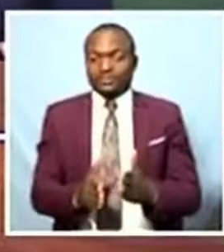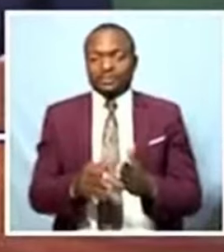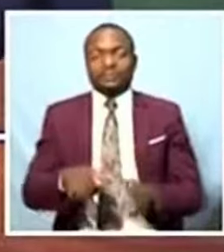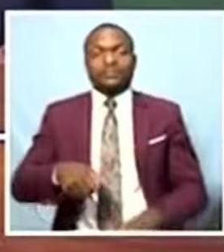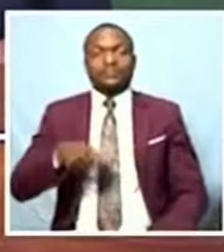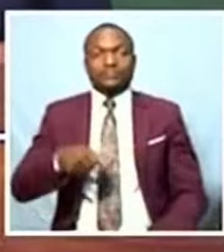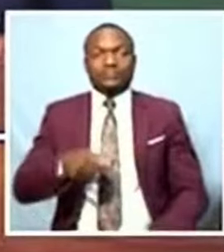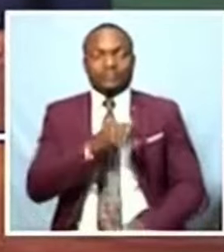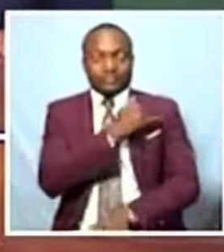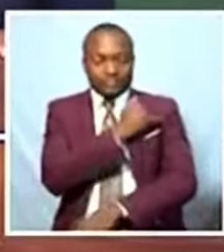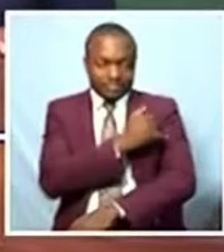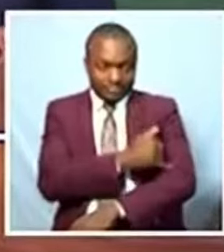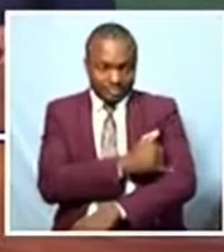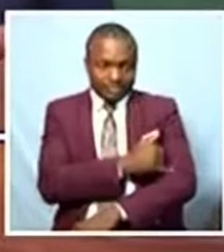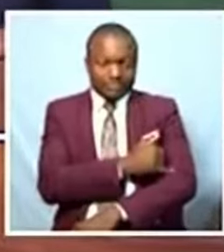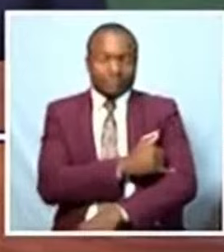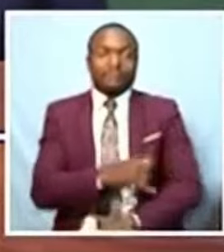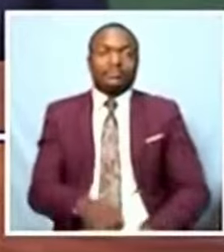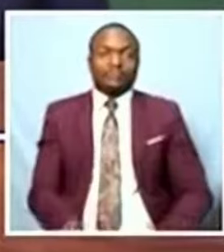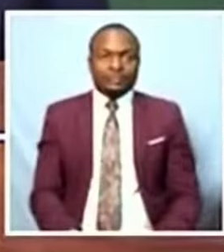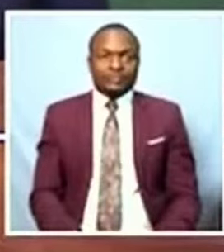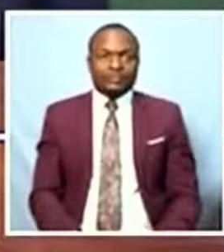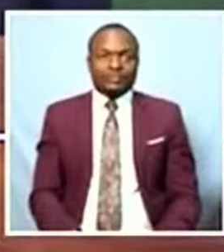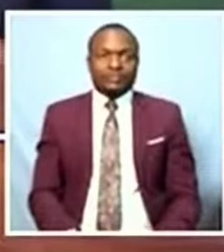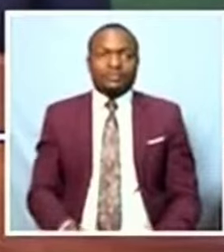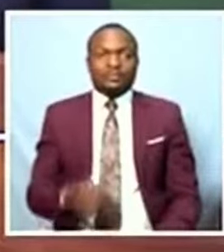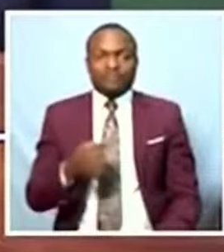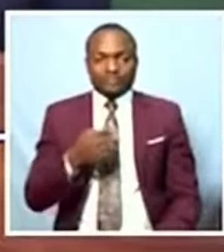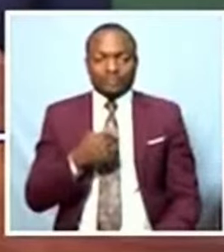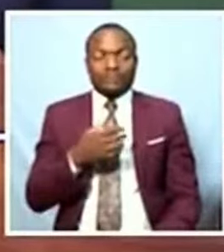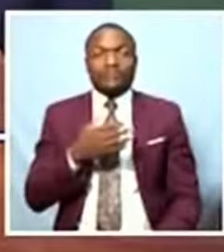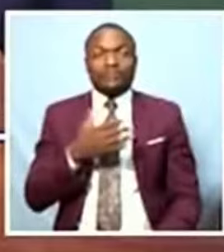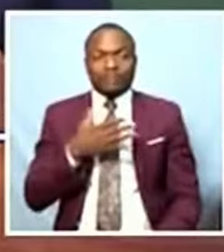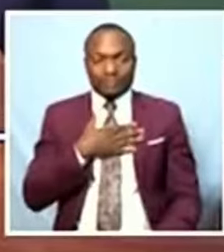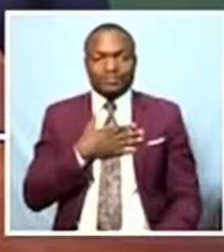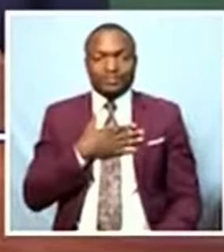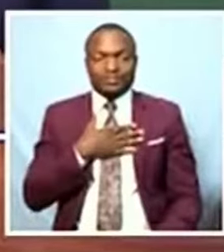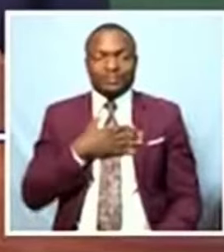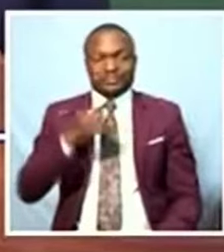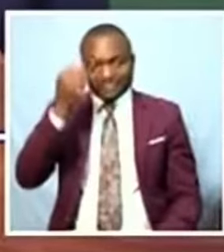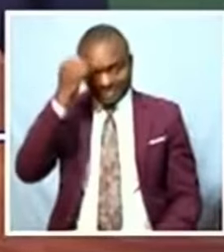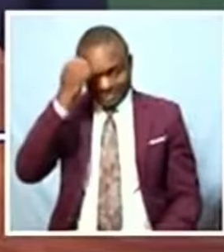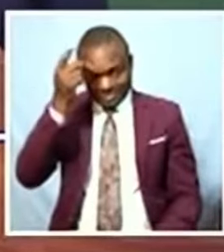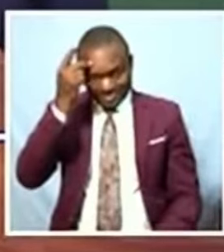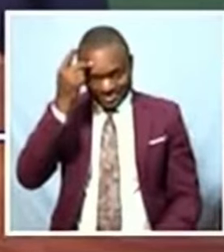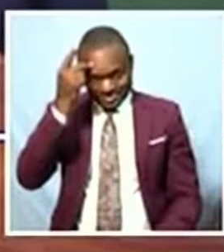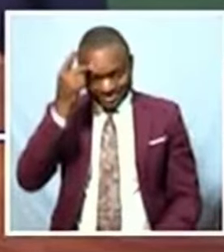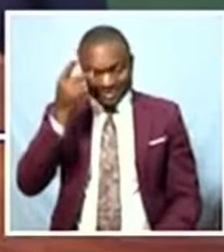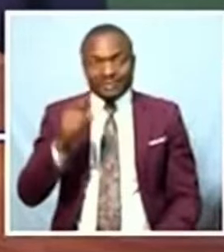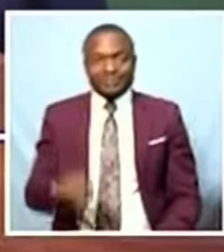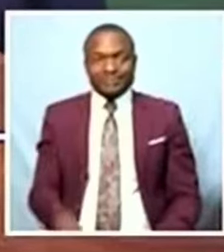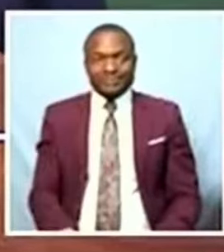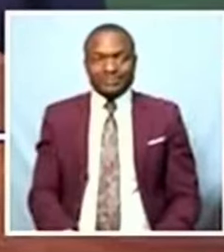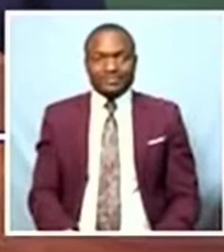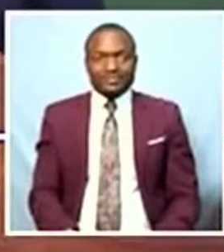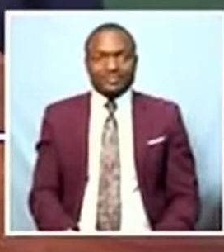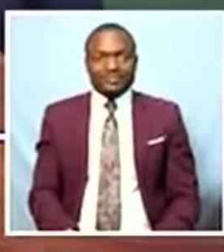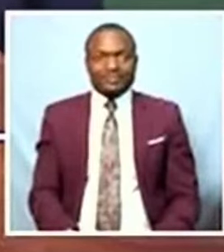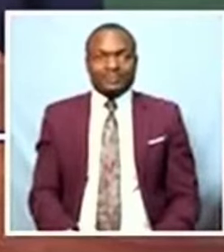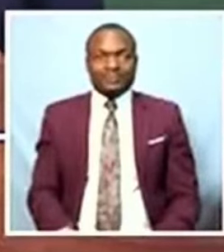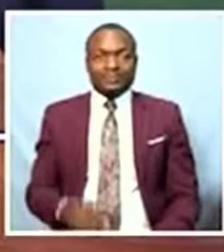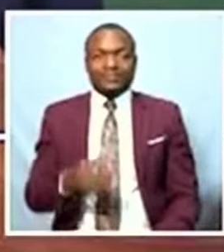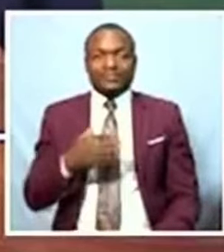Chola Kauma and Jason Nanda, and of course my co-presenter, Taza Piri. My name is Joe